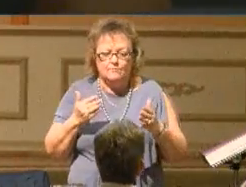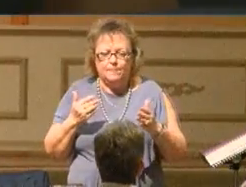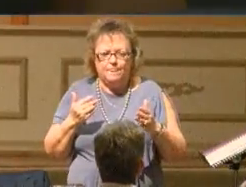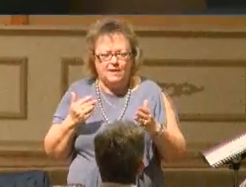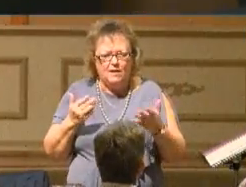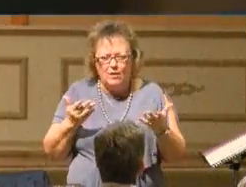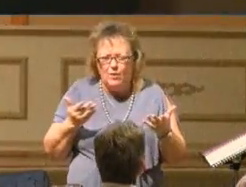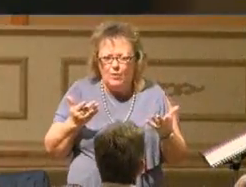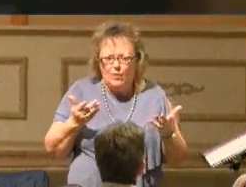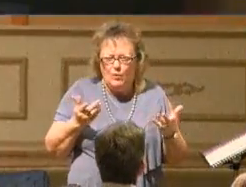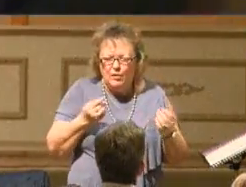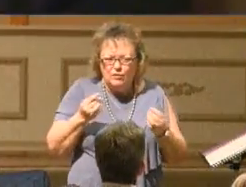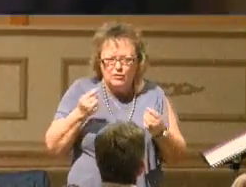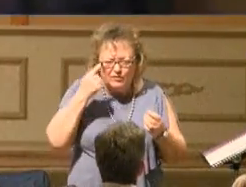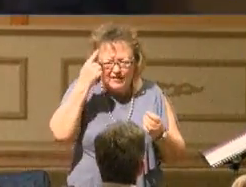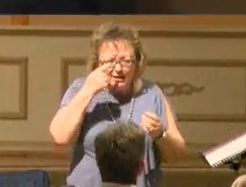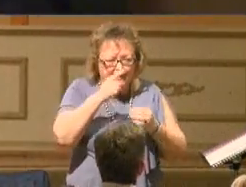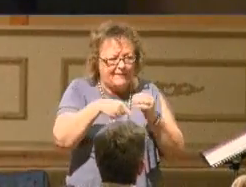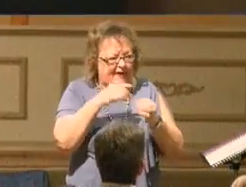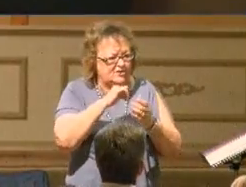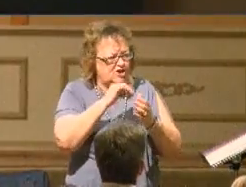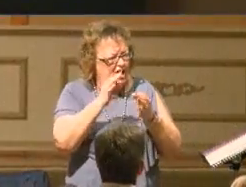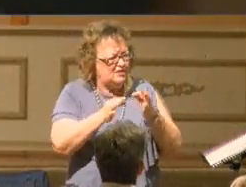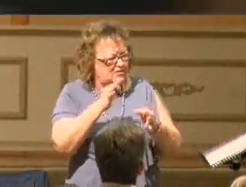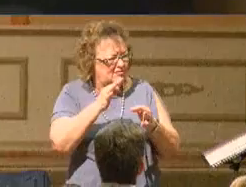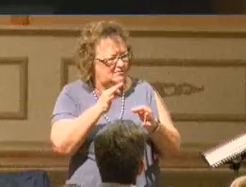what do you think of the judge?